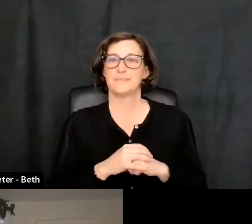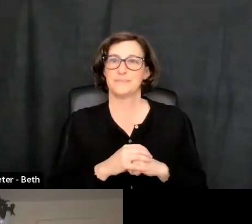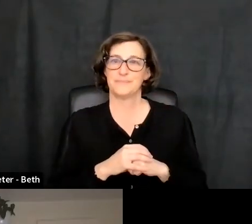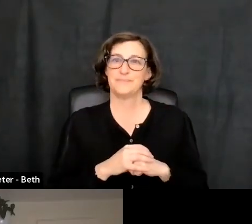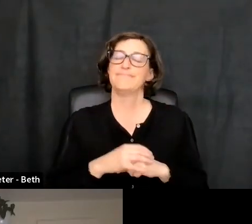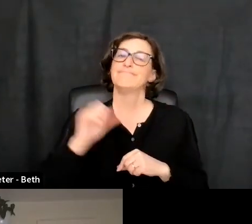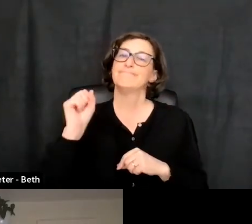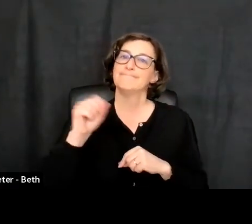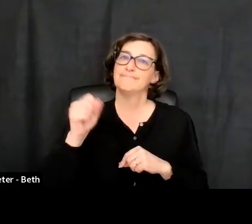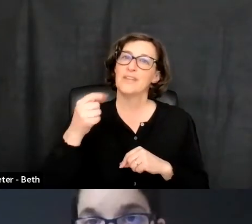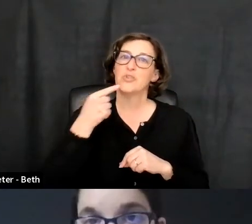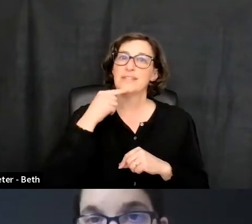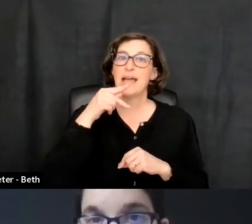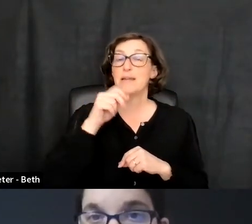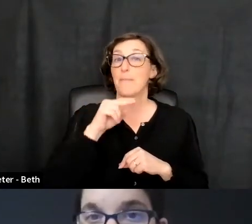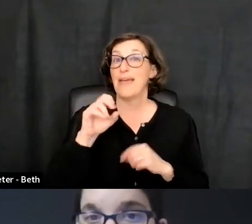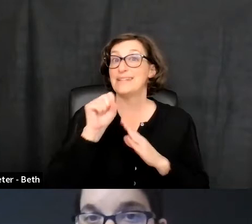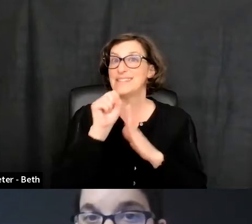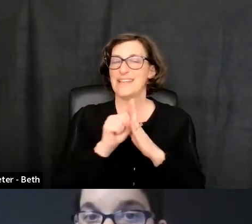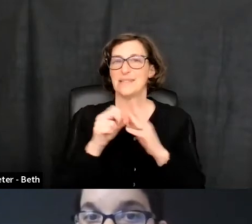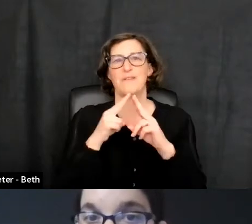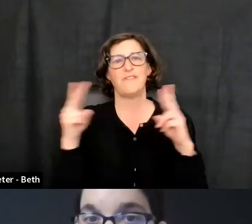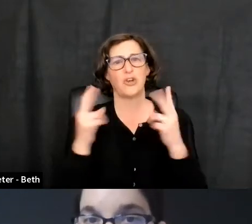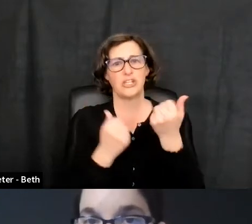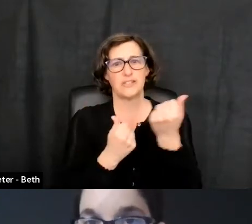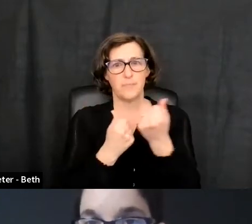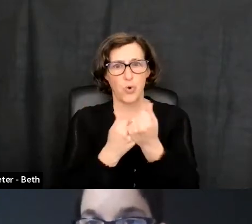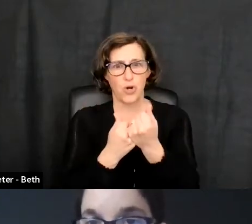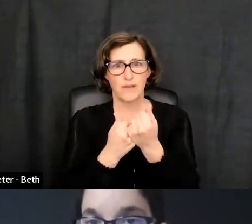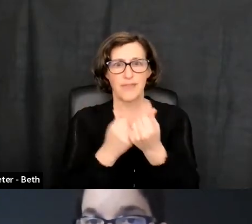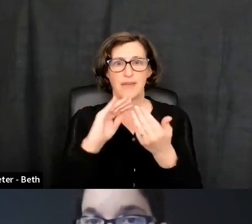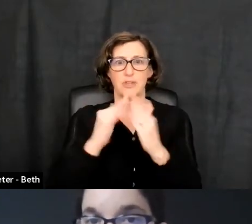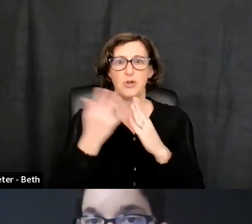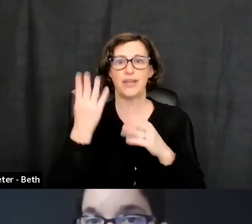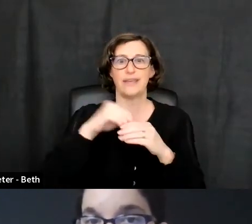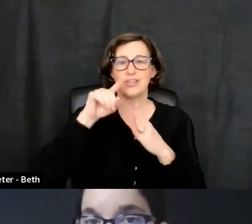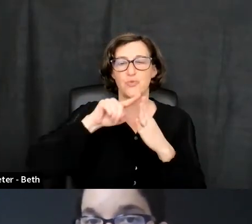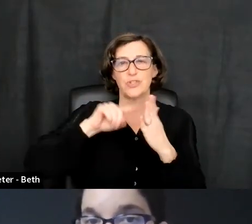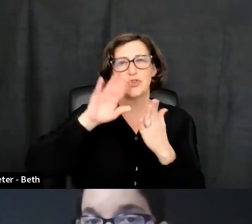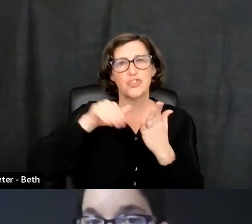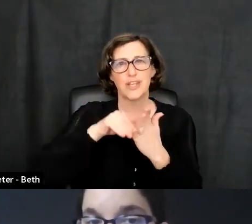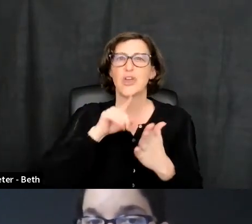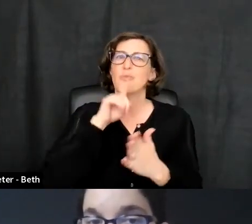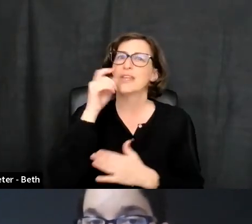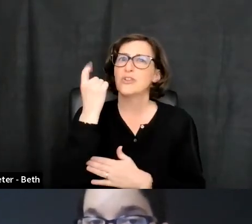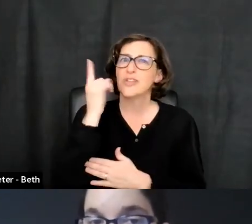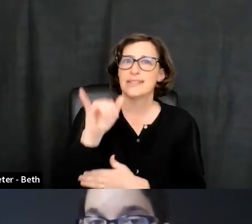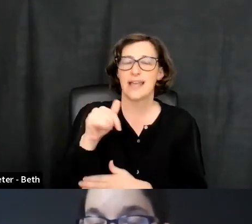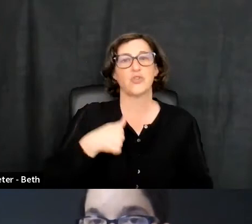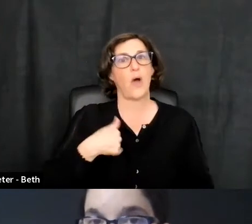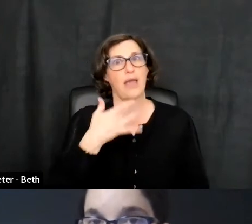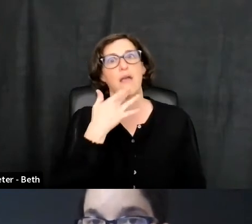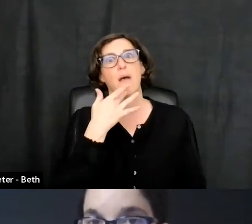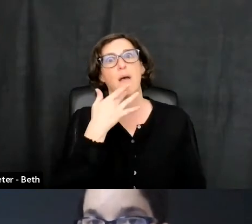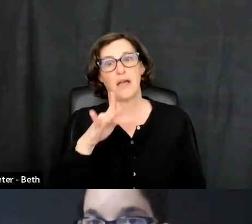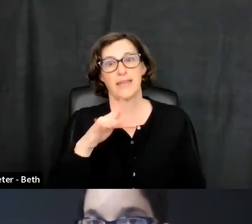So as I said, so Penn State's been super supportive. They've got a community engaged research center that really understands it. So I'm really lucky, and then seed